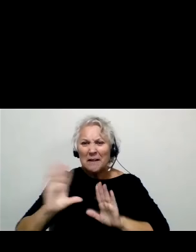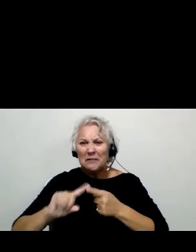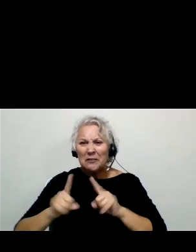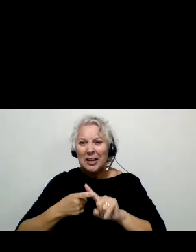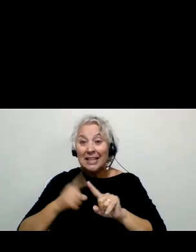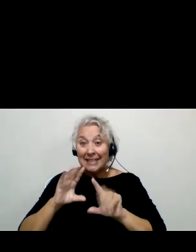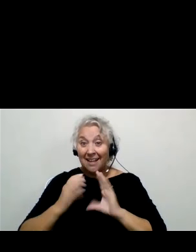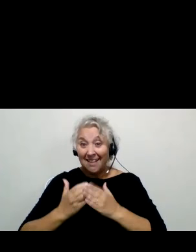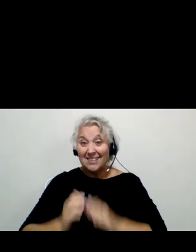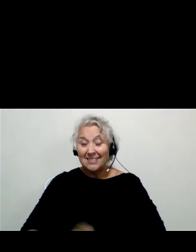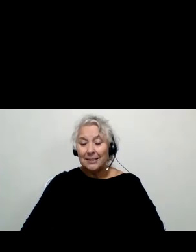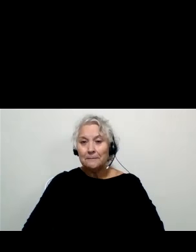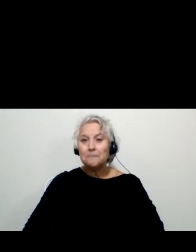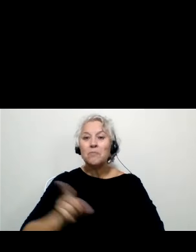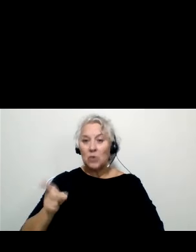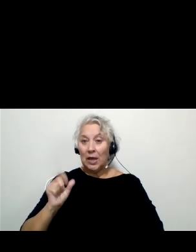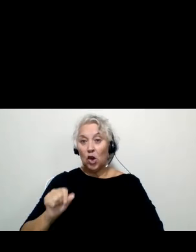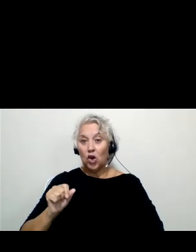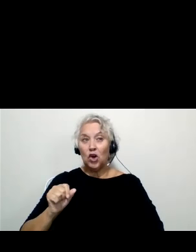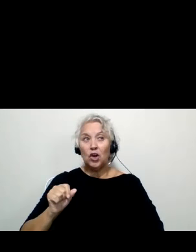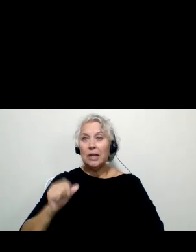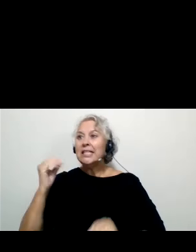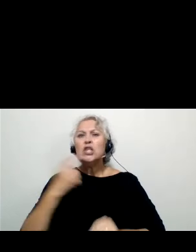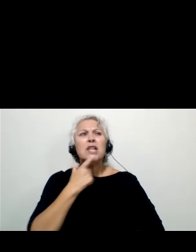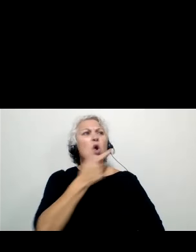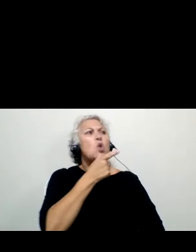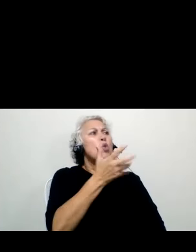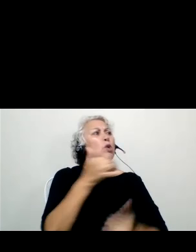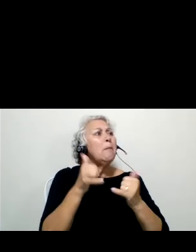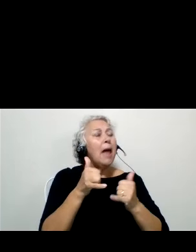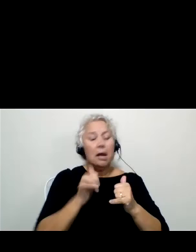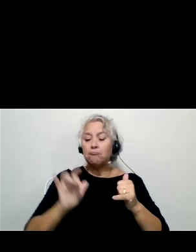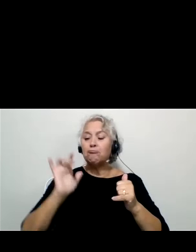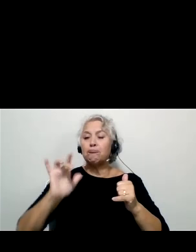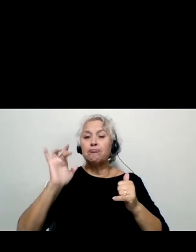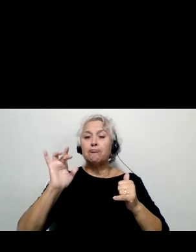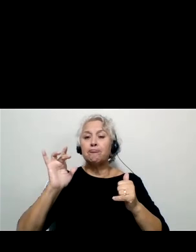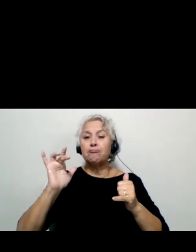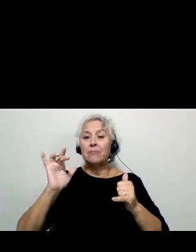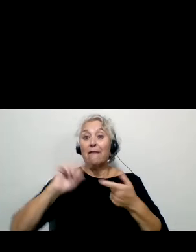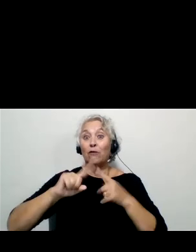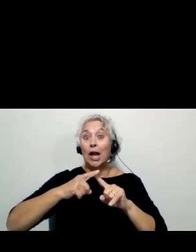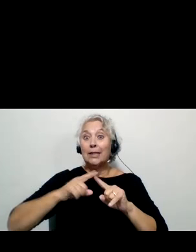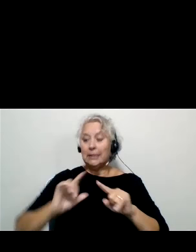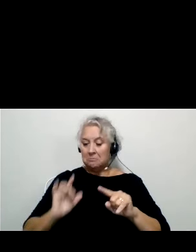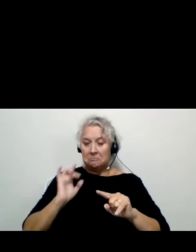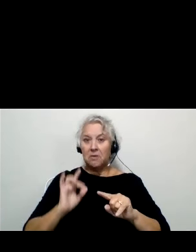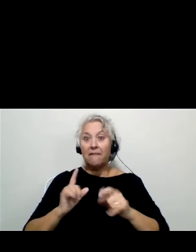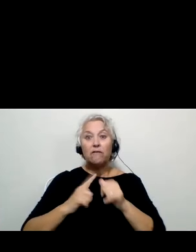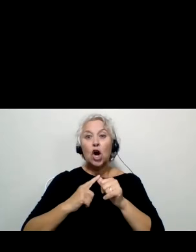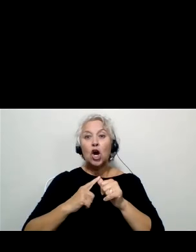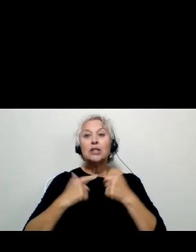class, so that he could, the teacher could say, who do you want to play with? And he would pop up his friend's screen. He would first say,